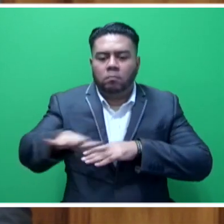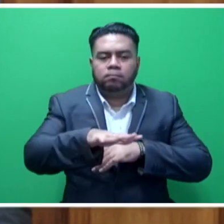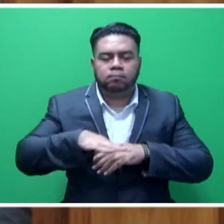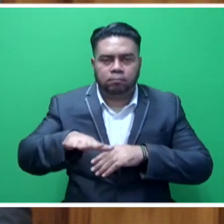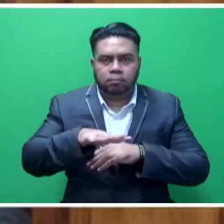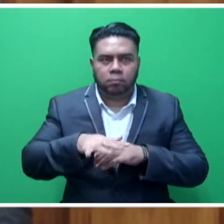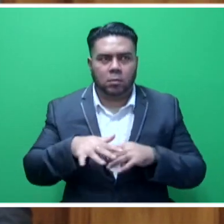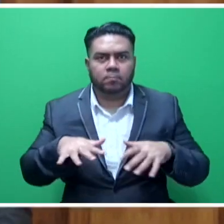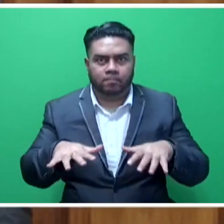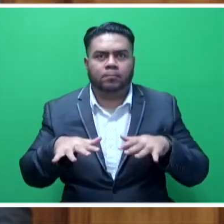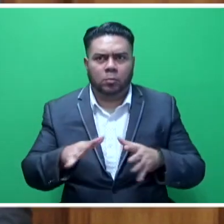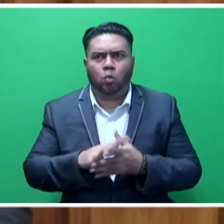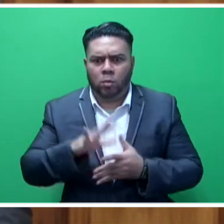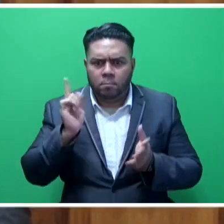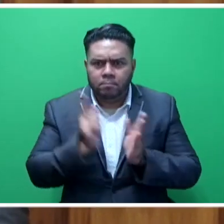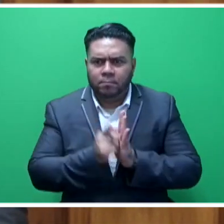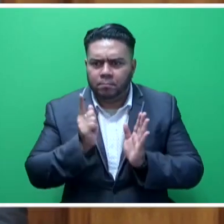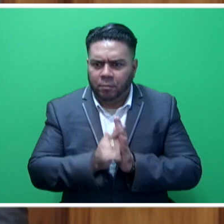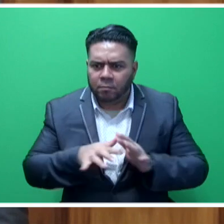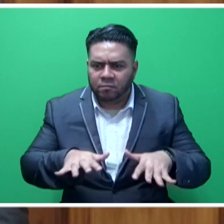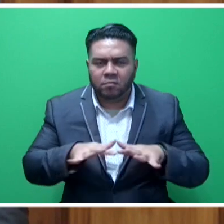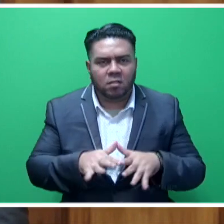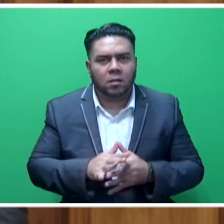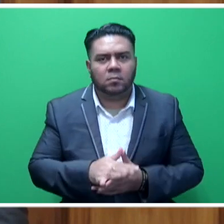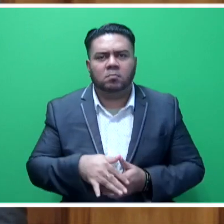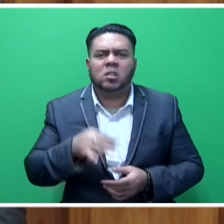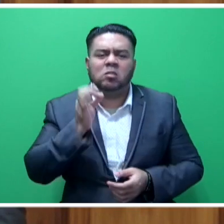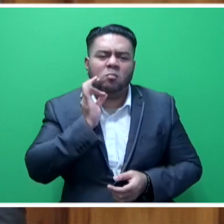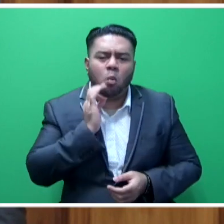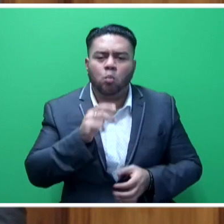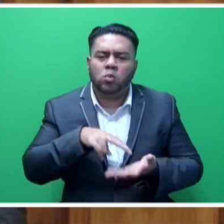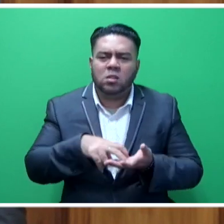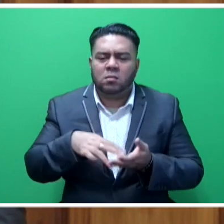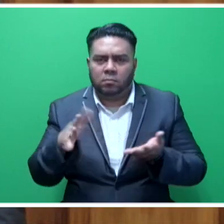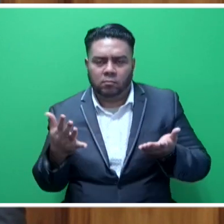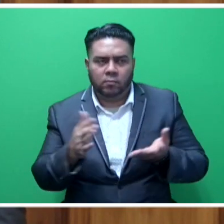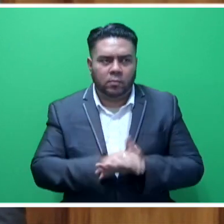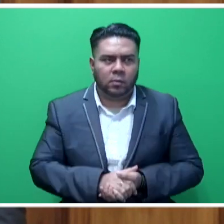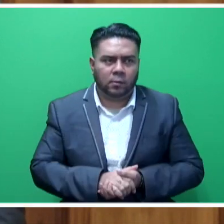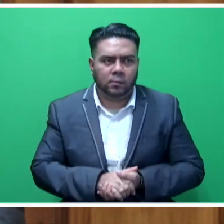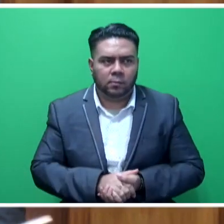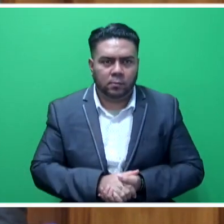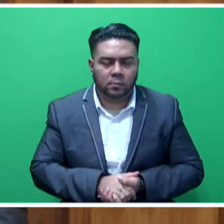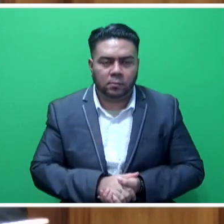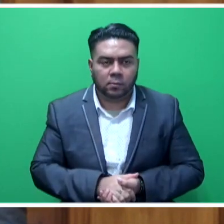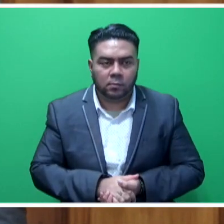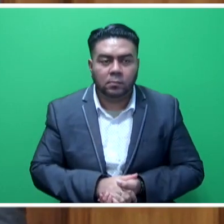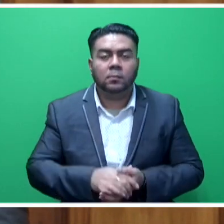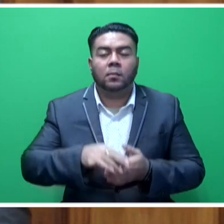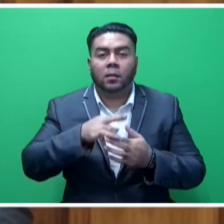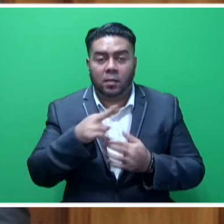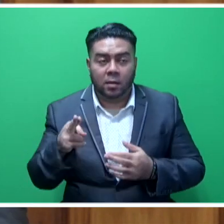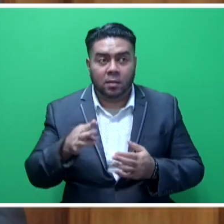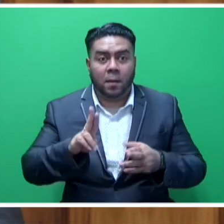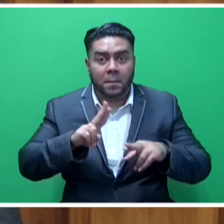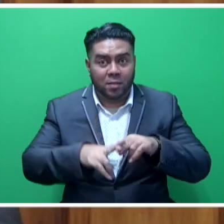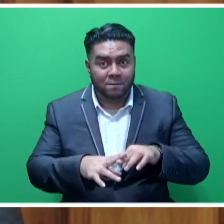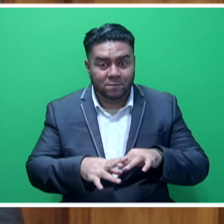see that it's quite frequent, and most of the tsunamis that we do get come out of earthquakes. And already in the month of